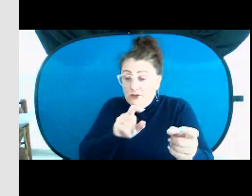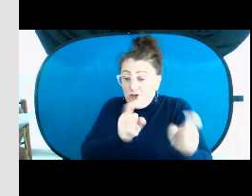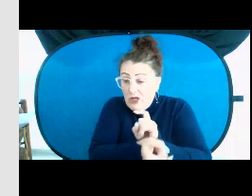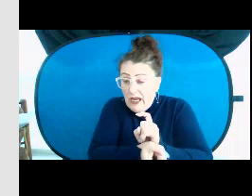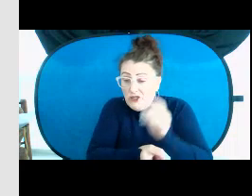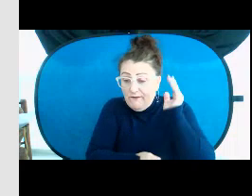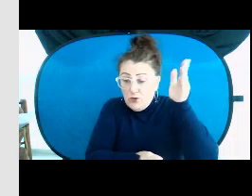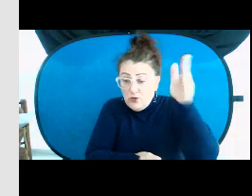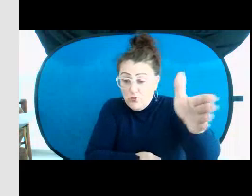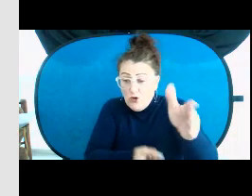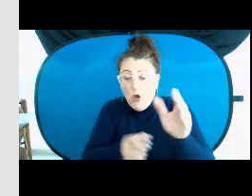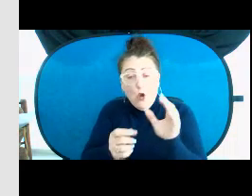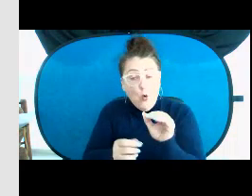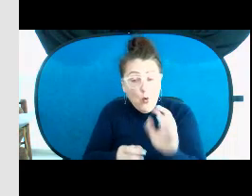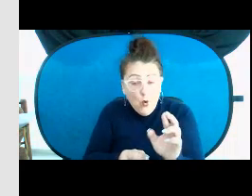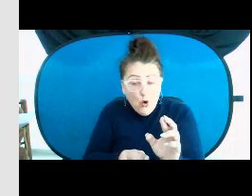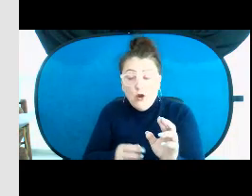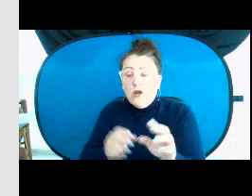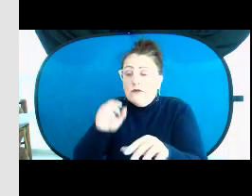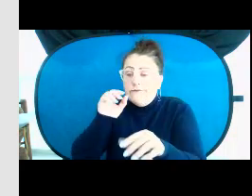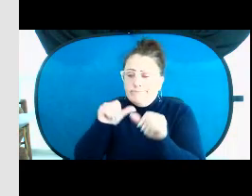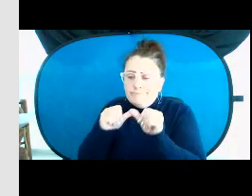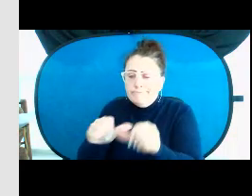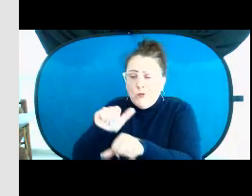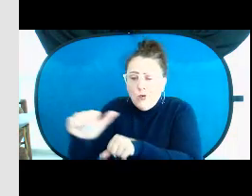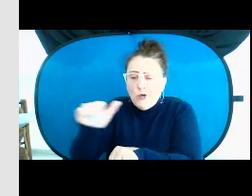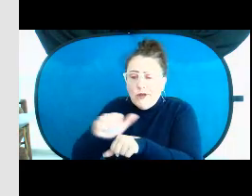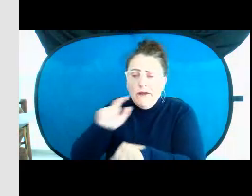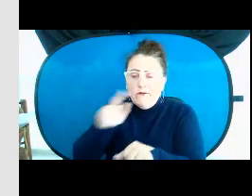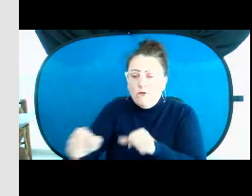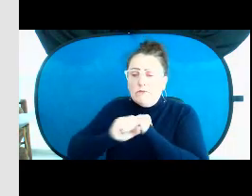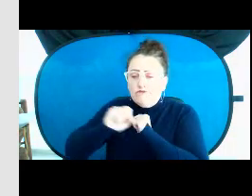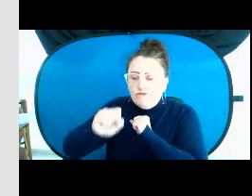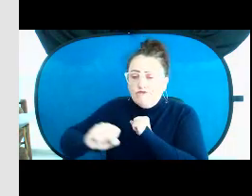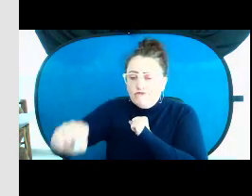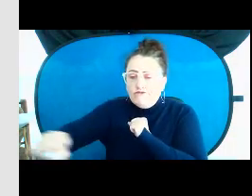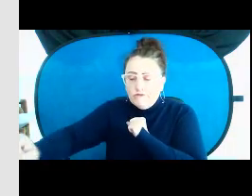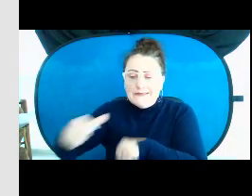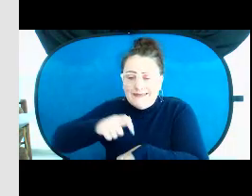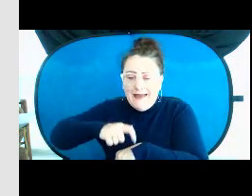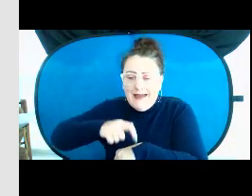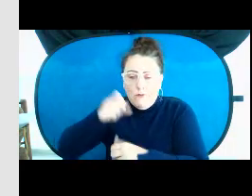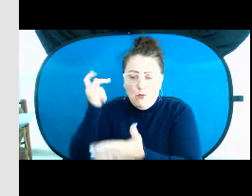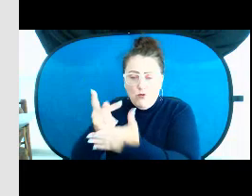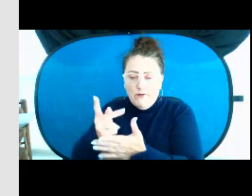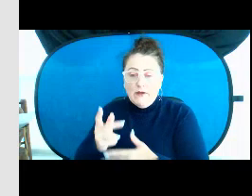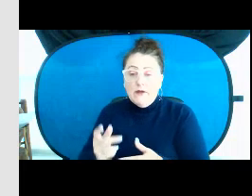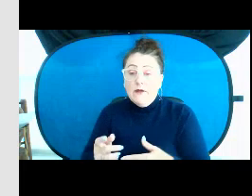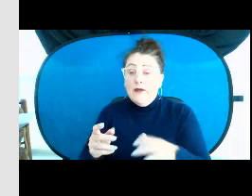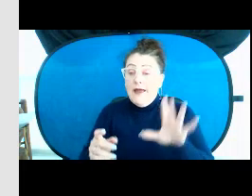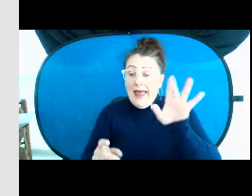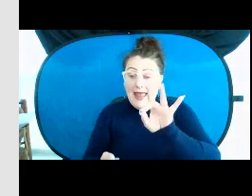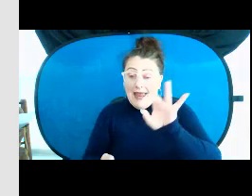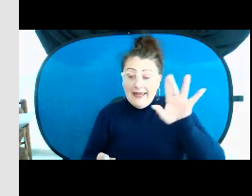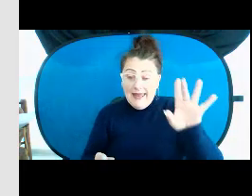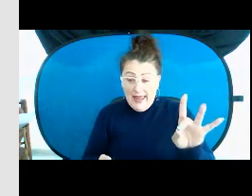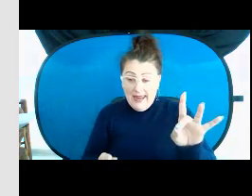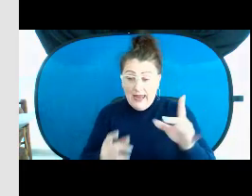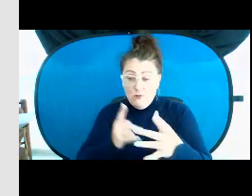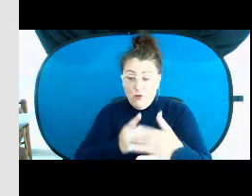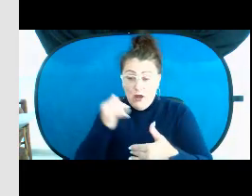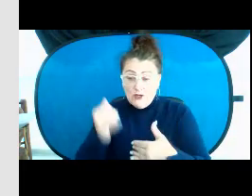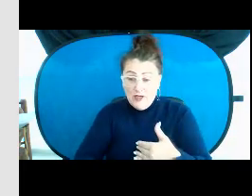year, or we are working on them through time extensions. I also want to point out that 88 of those projects